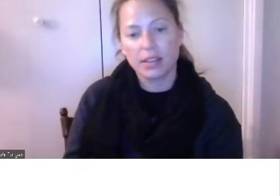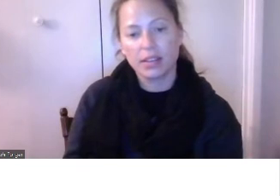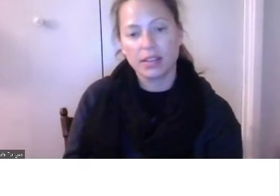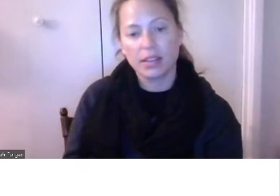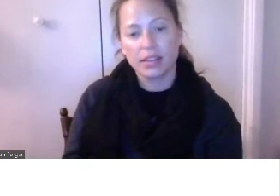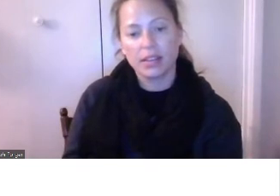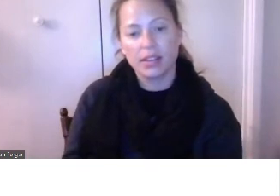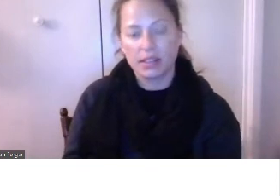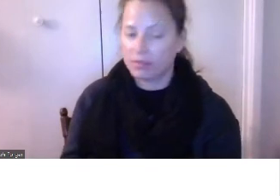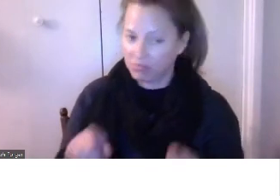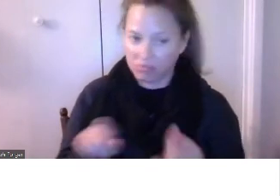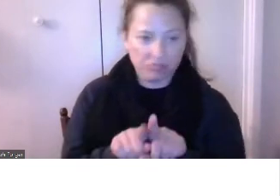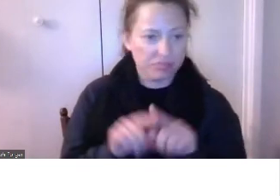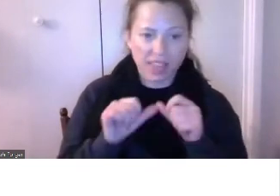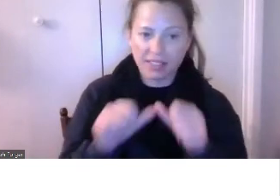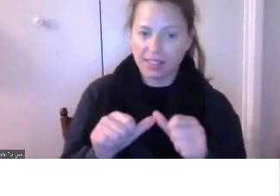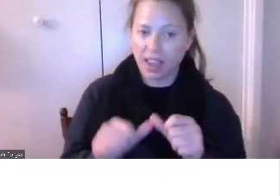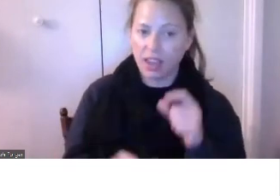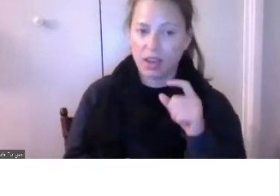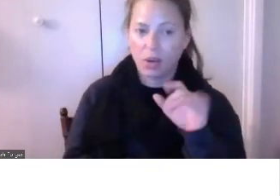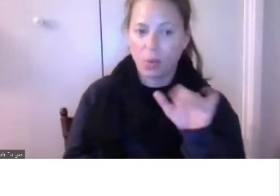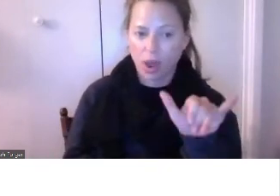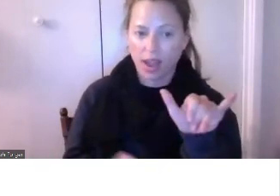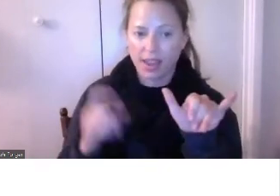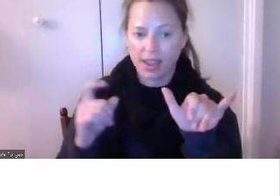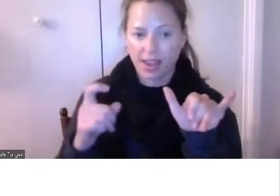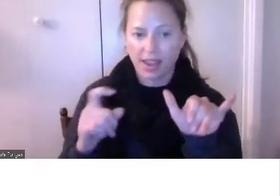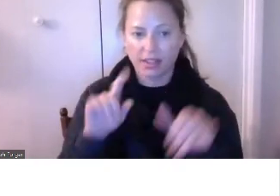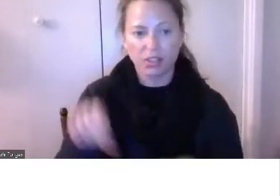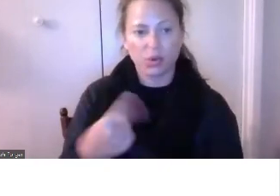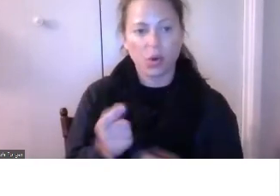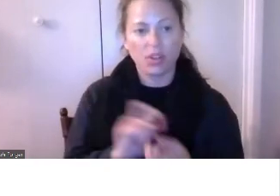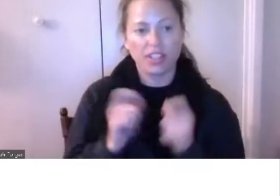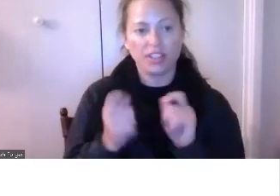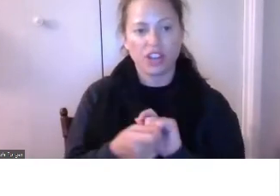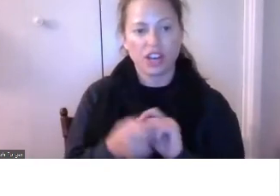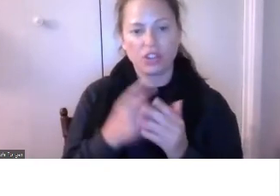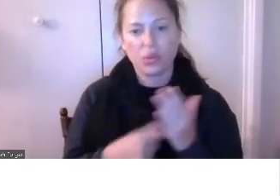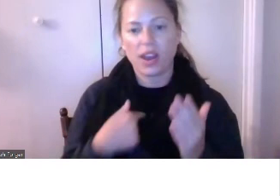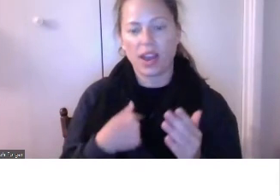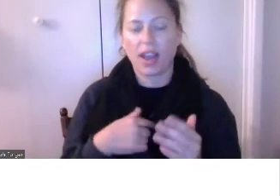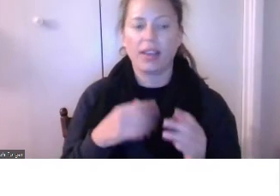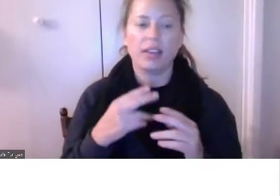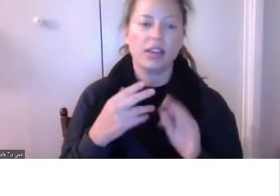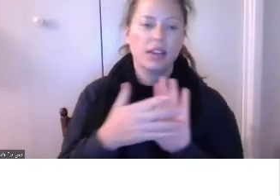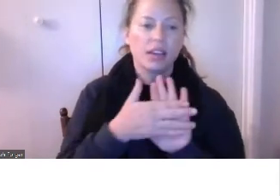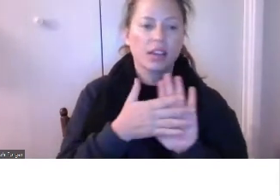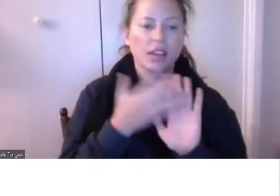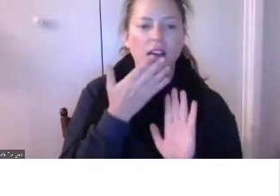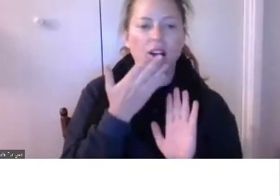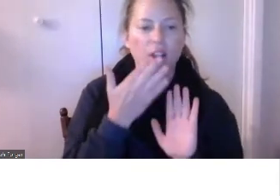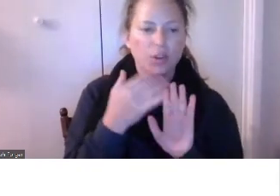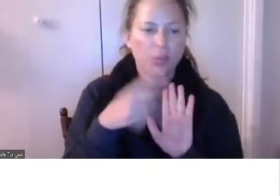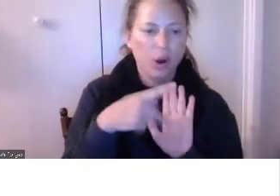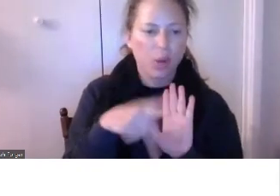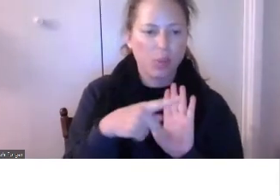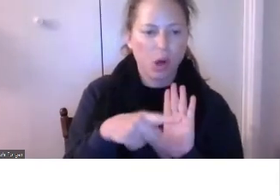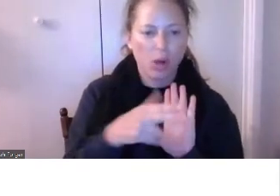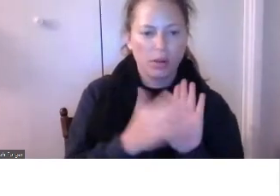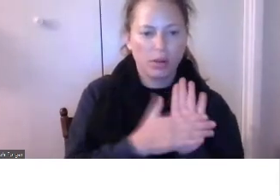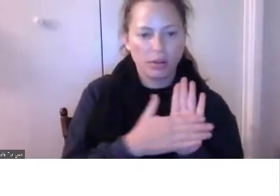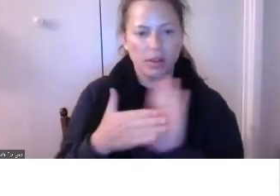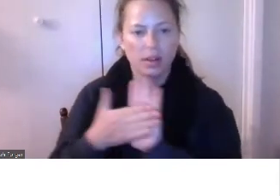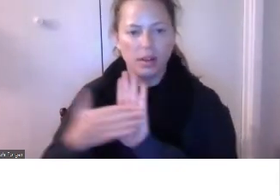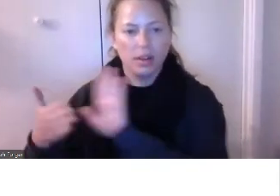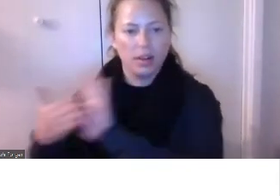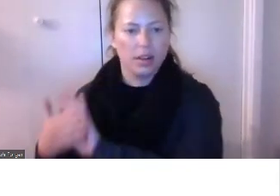they stay y and x. Okay, the only things that you're changing is what I highlighted in purple. So let me go ahead and do that.